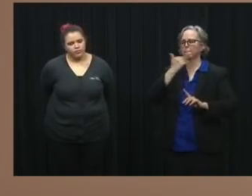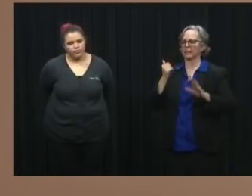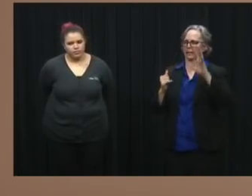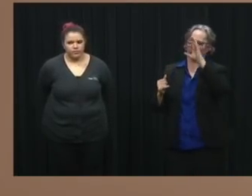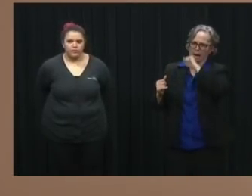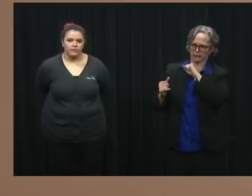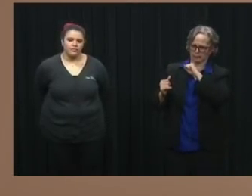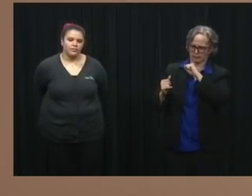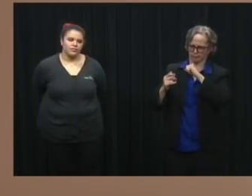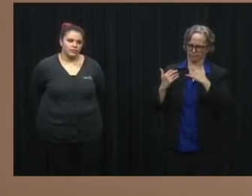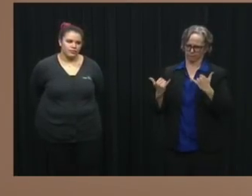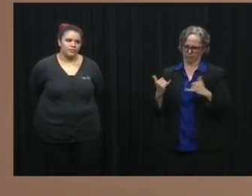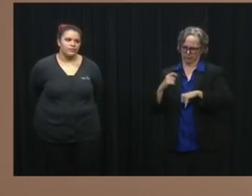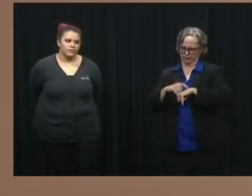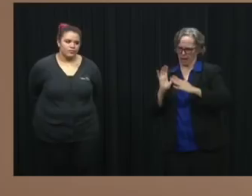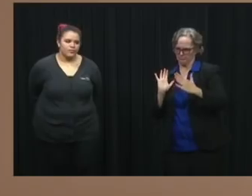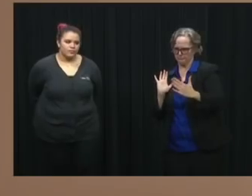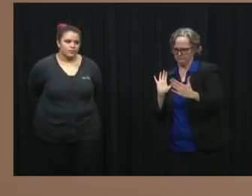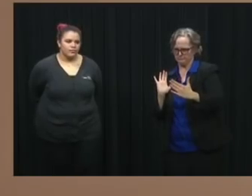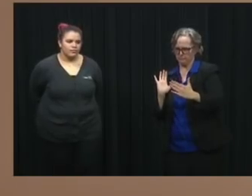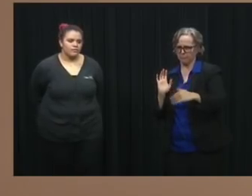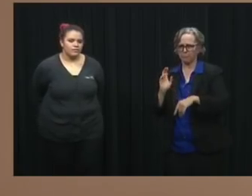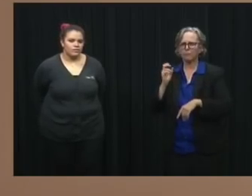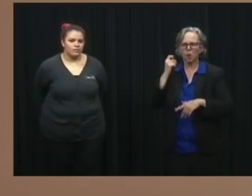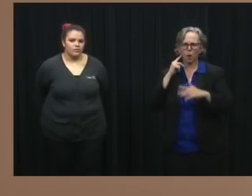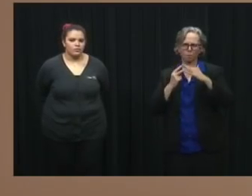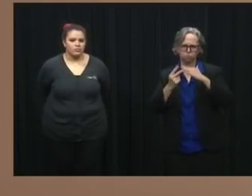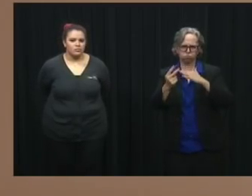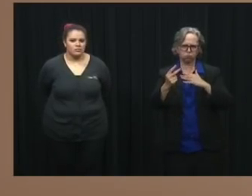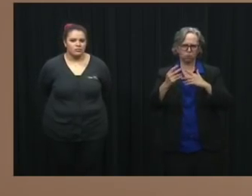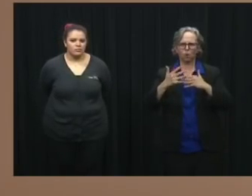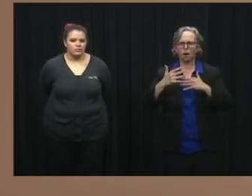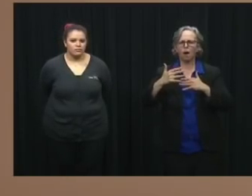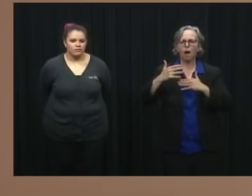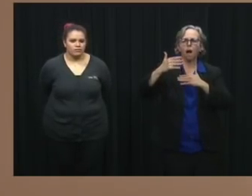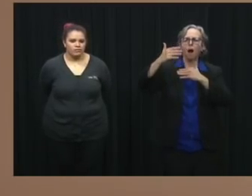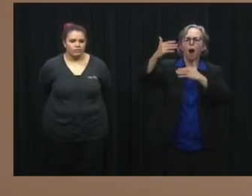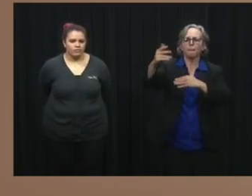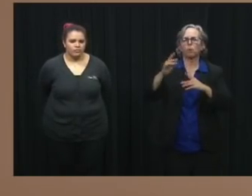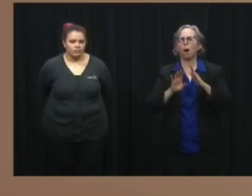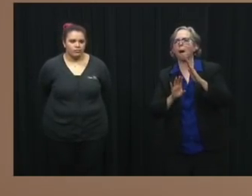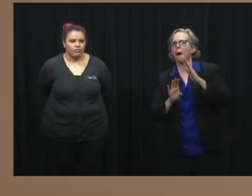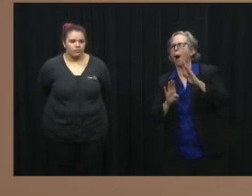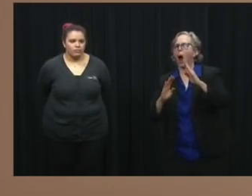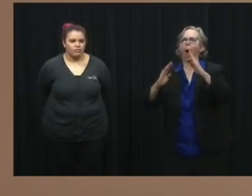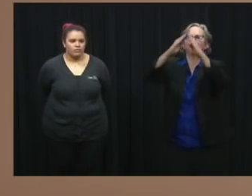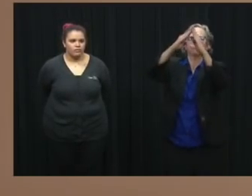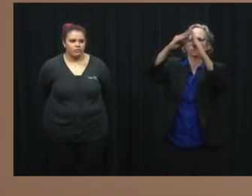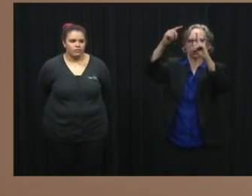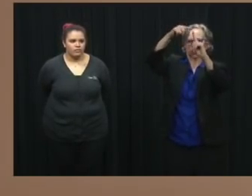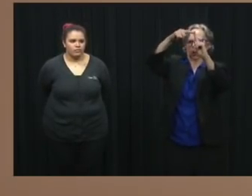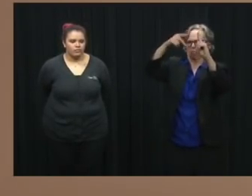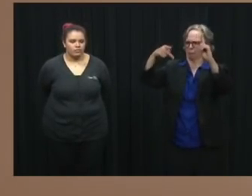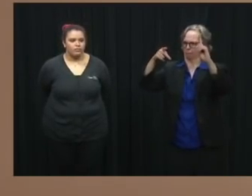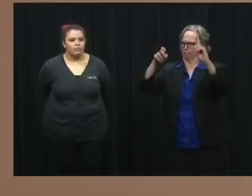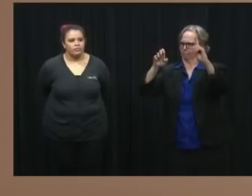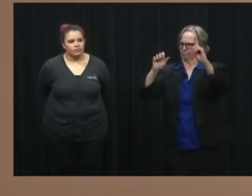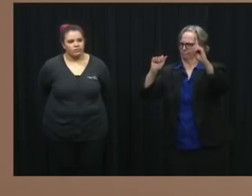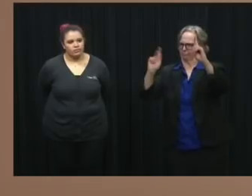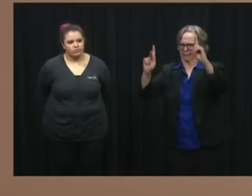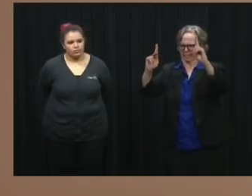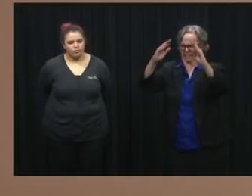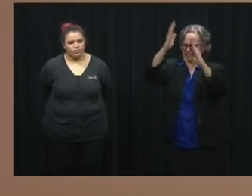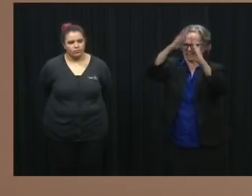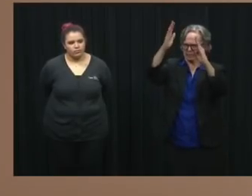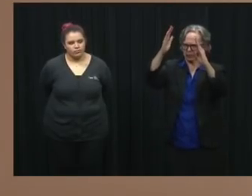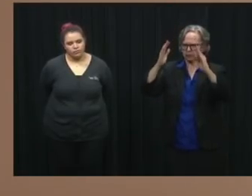knew when we would start to peak. And so we actually looked at some modeling that others were doing, and we sort of worked our way back